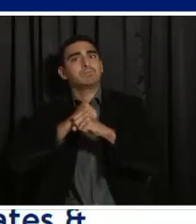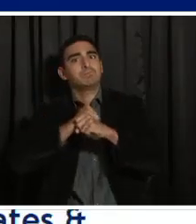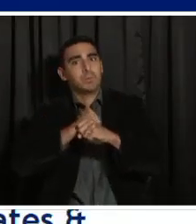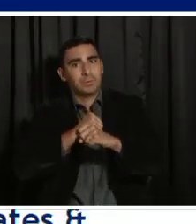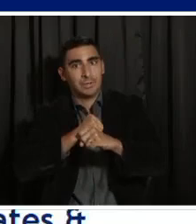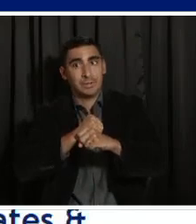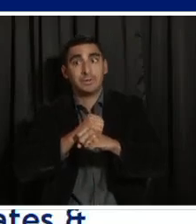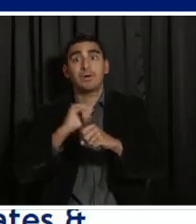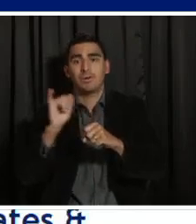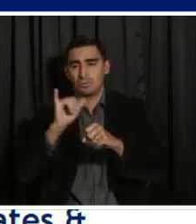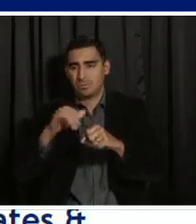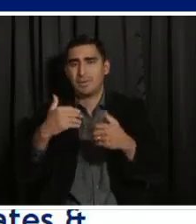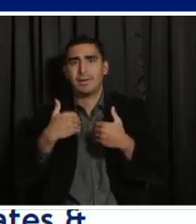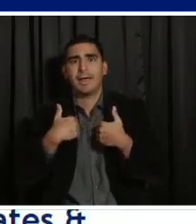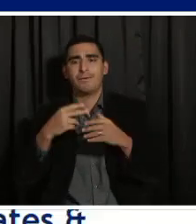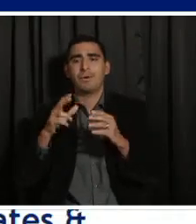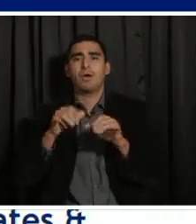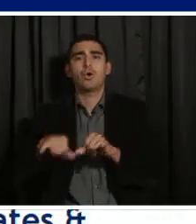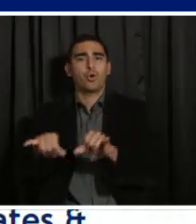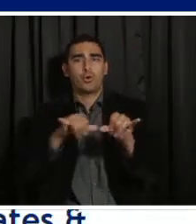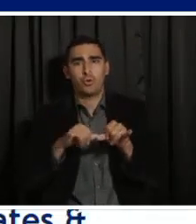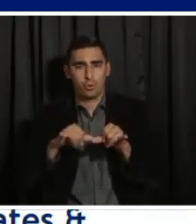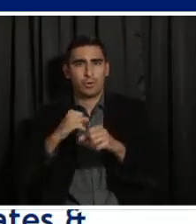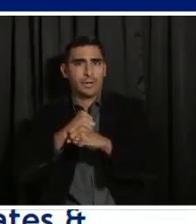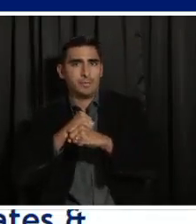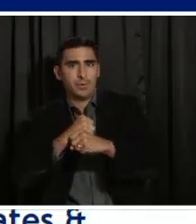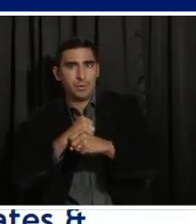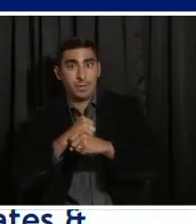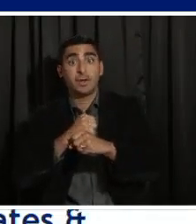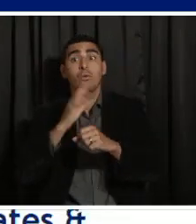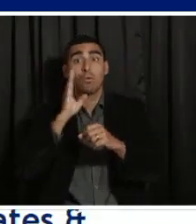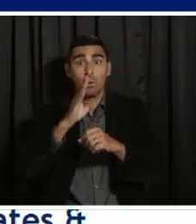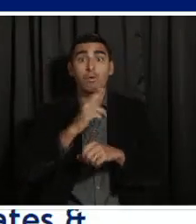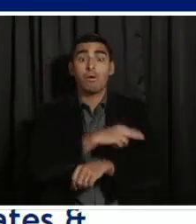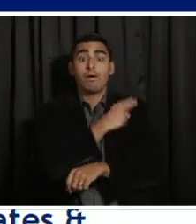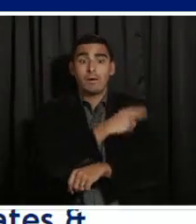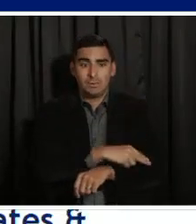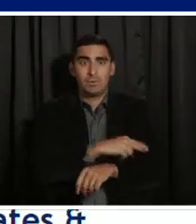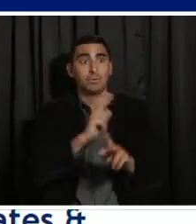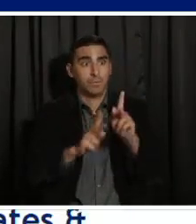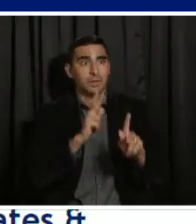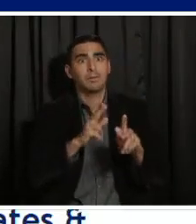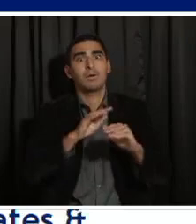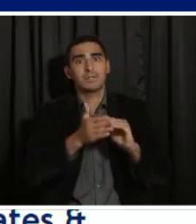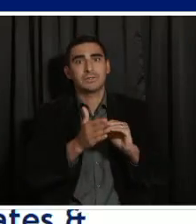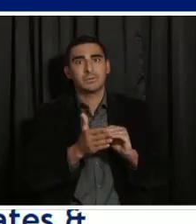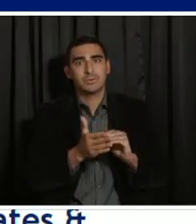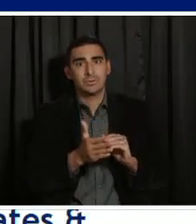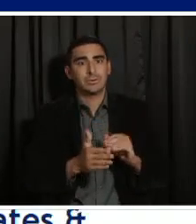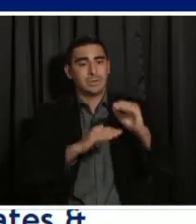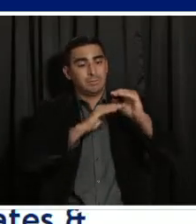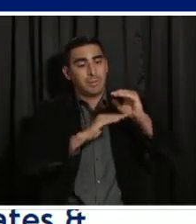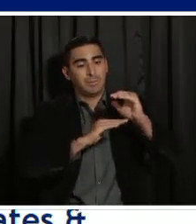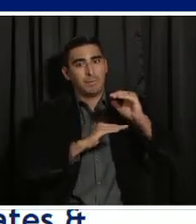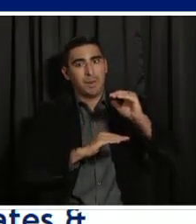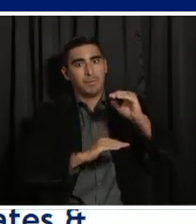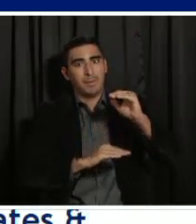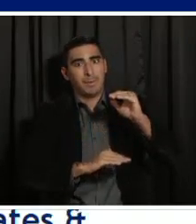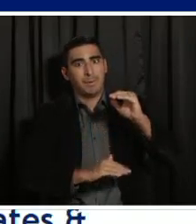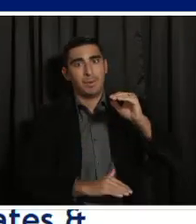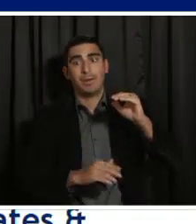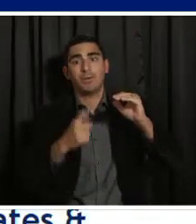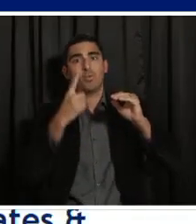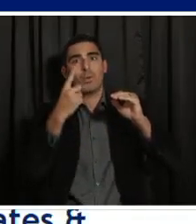herd immunity impact, and your hospitalizations go down several times. You see, 1/3, 1/4 the rate